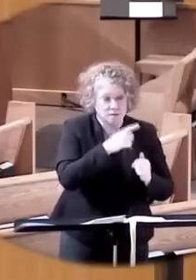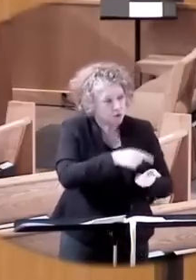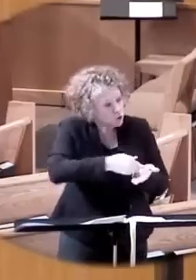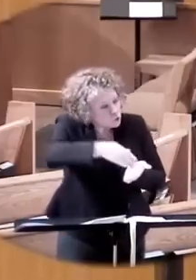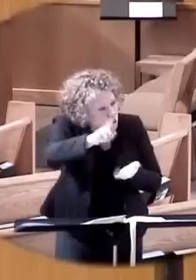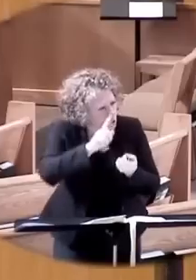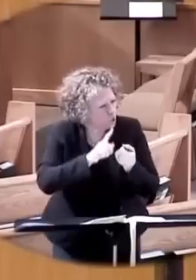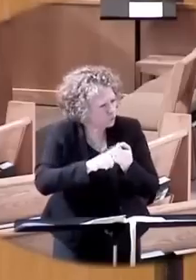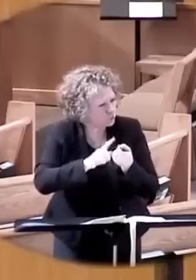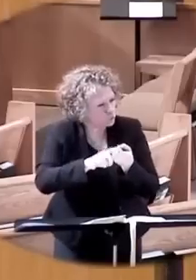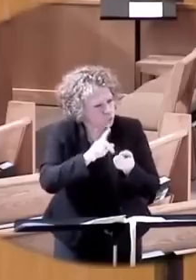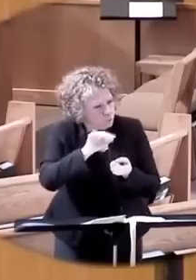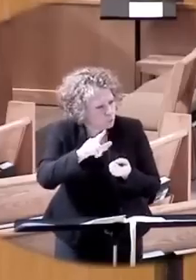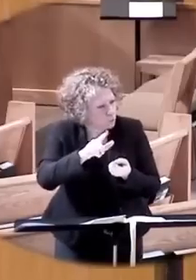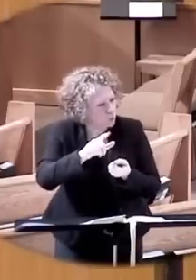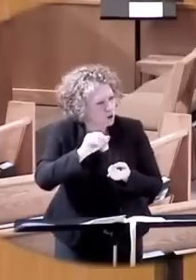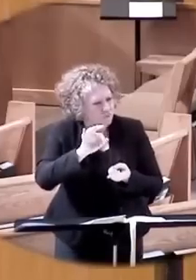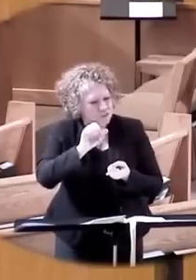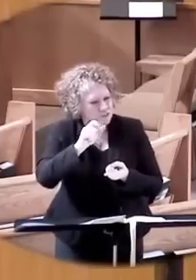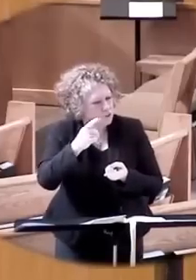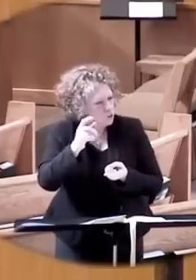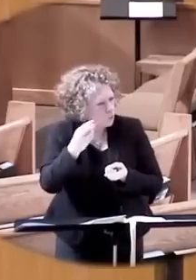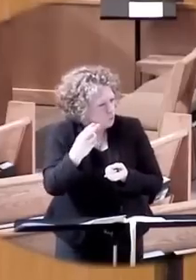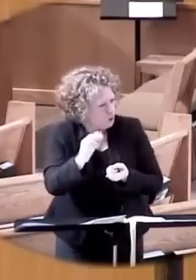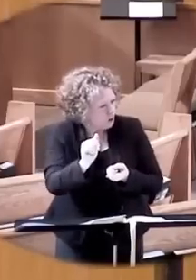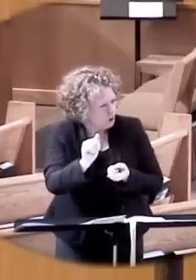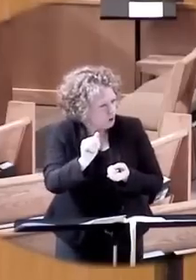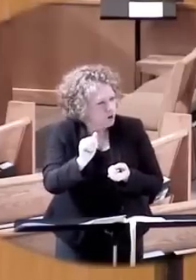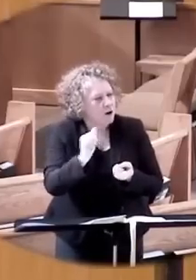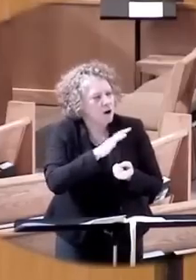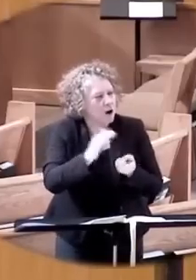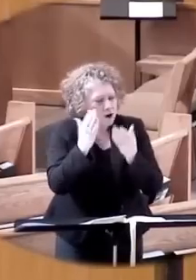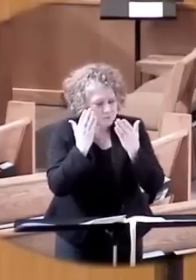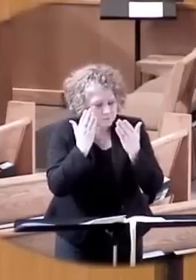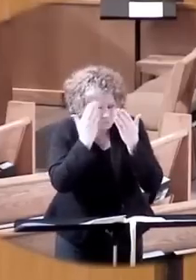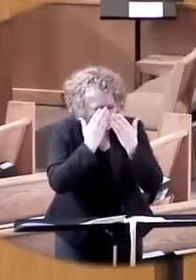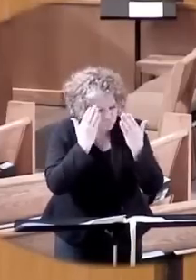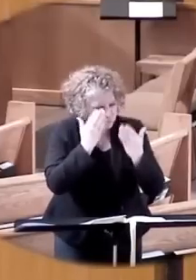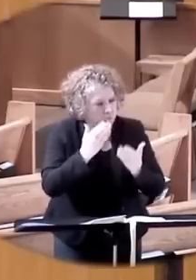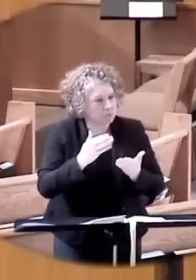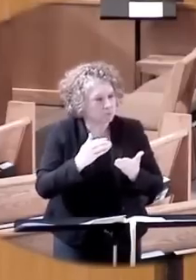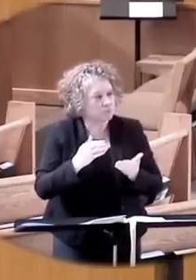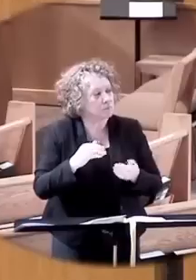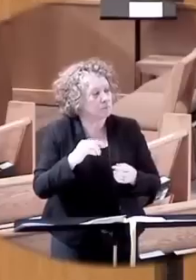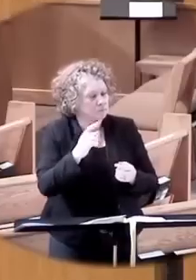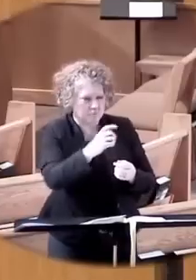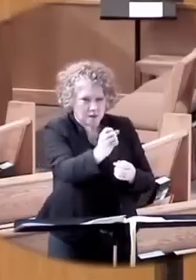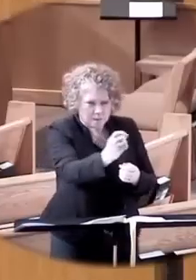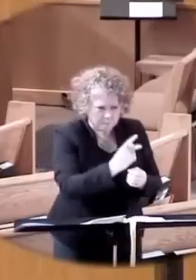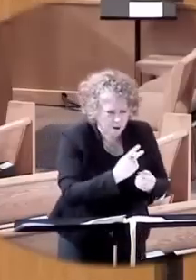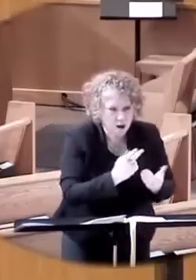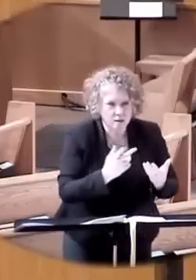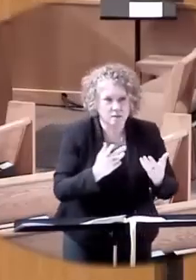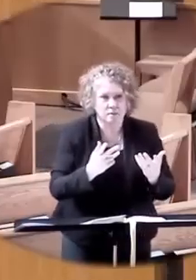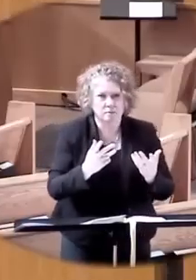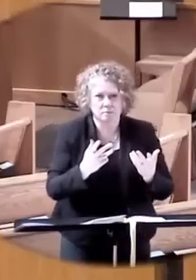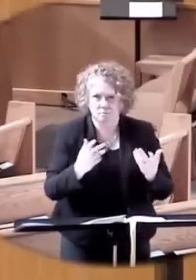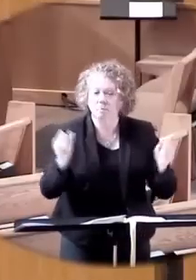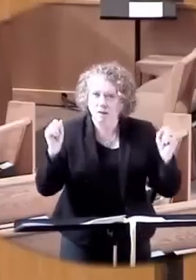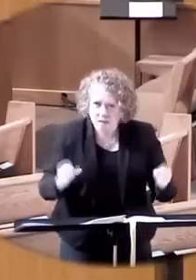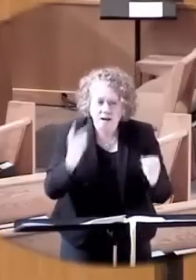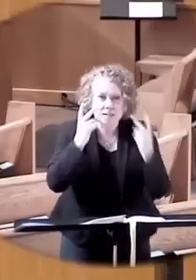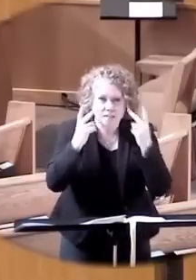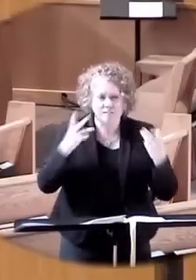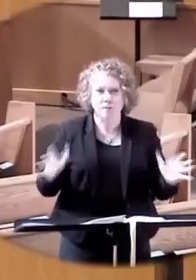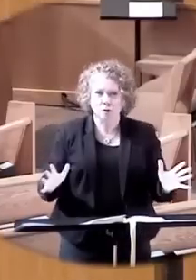sent. So he went and washed and came back able to see.